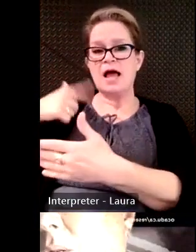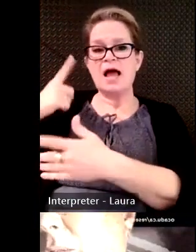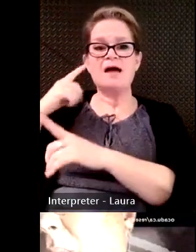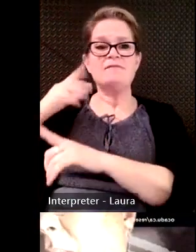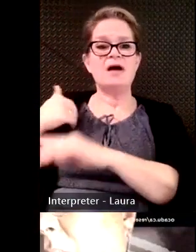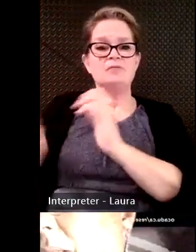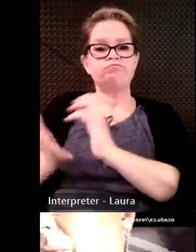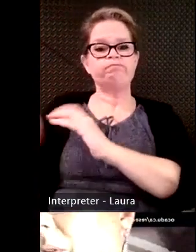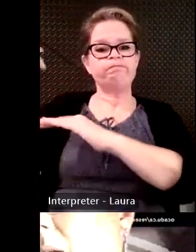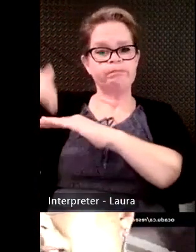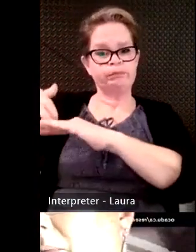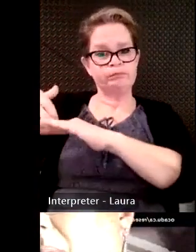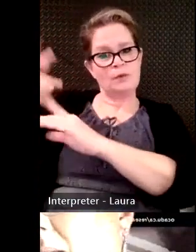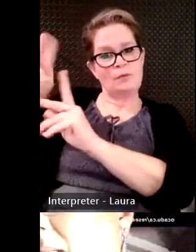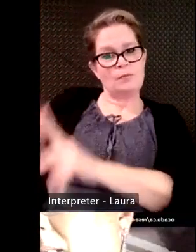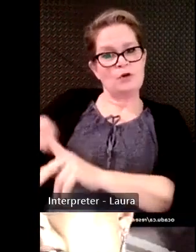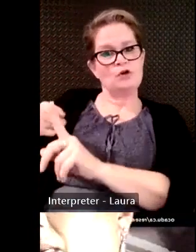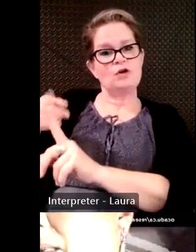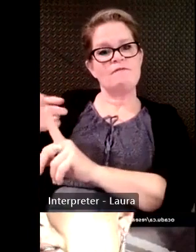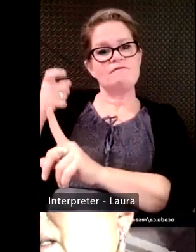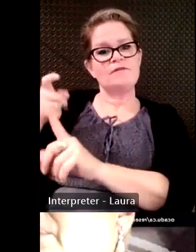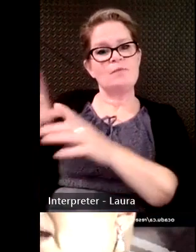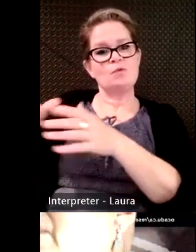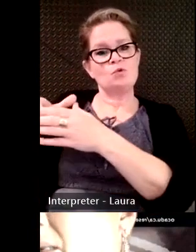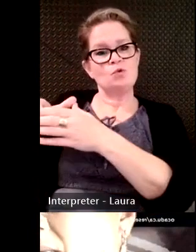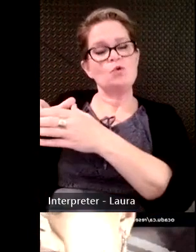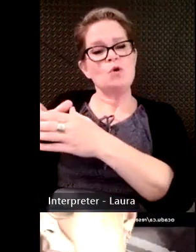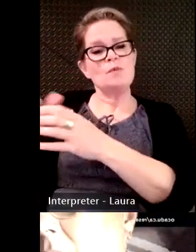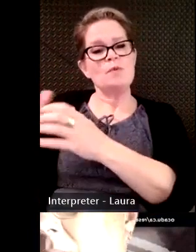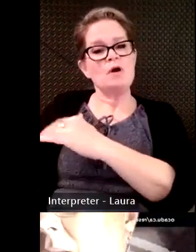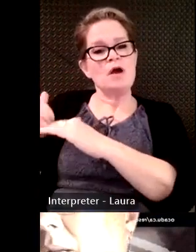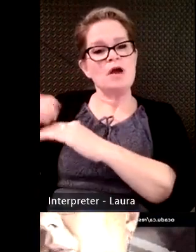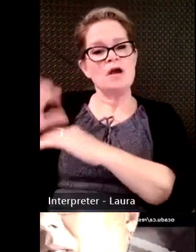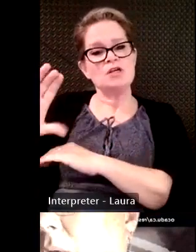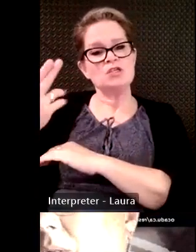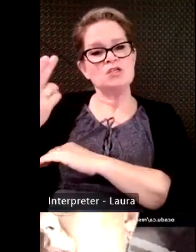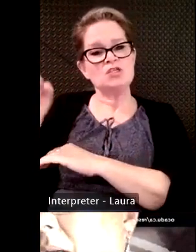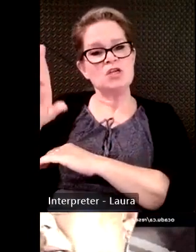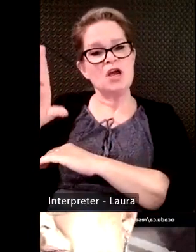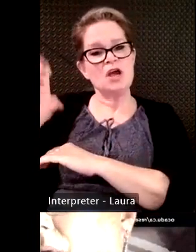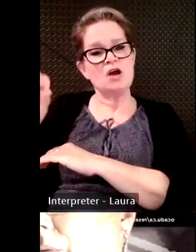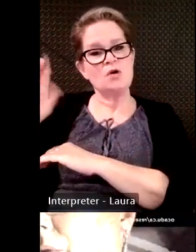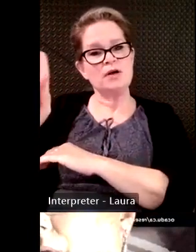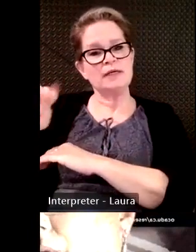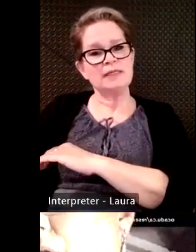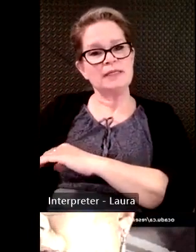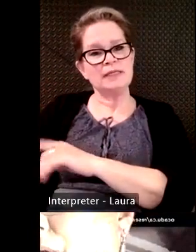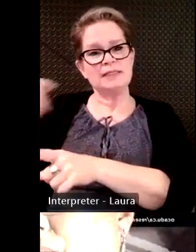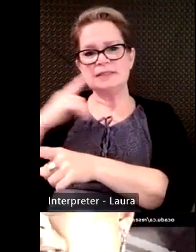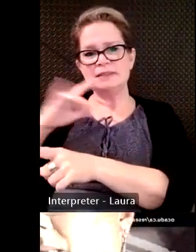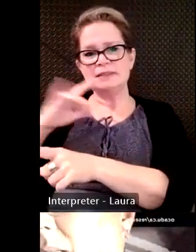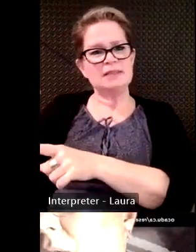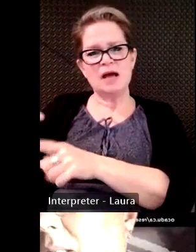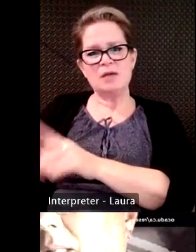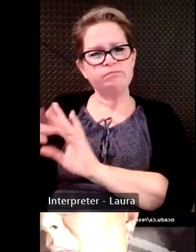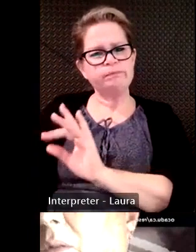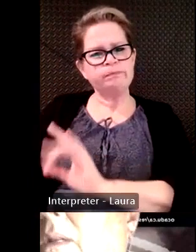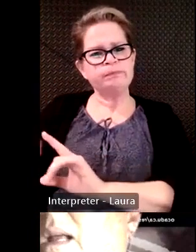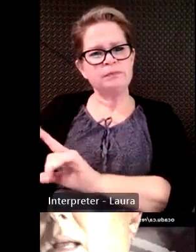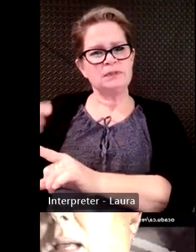many words for people with different kinds of bodies, illnesses, and impairments. None of these words were negative or viewed those who were sick